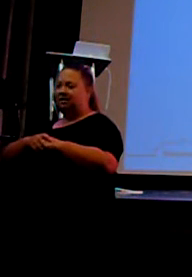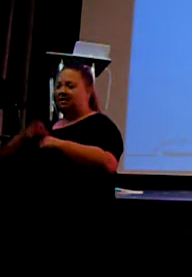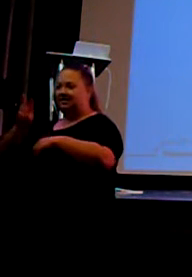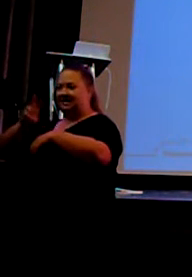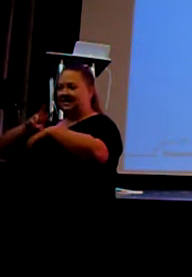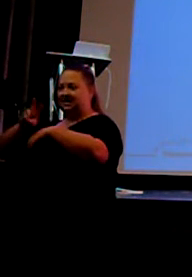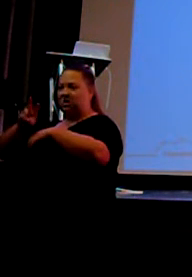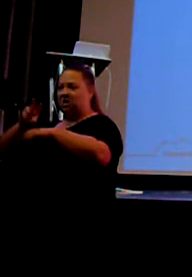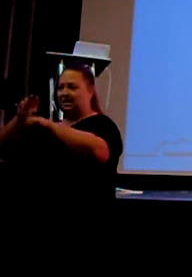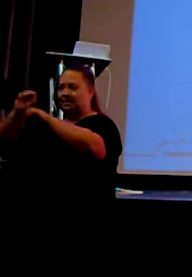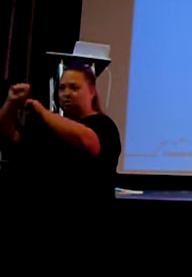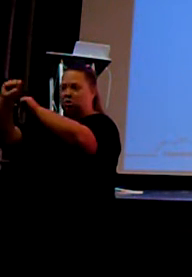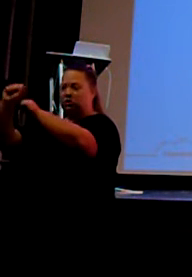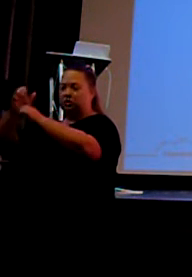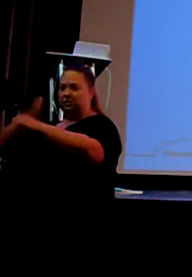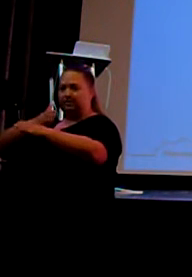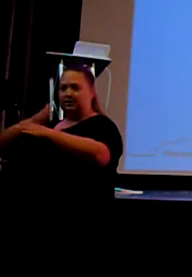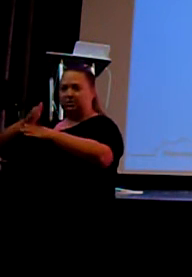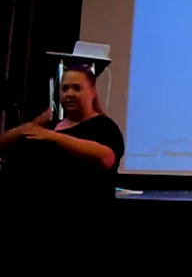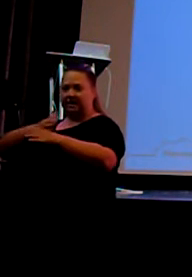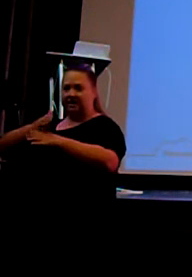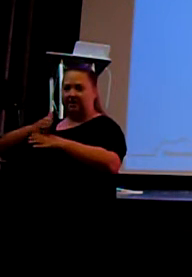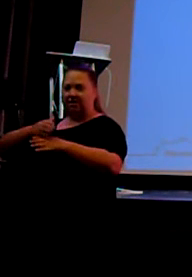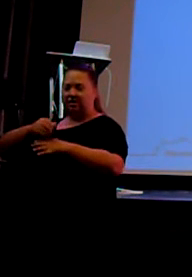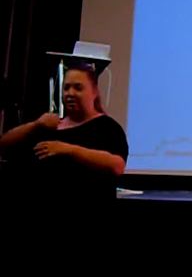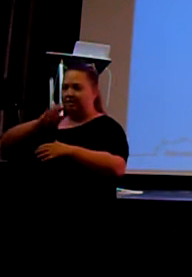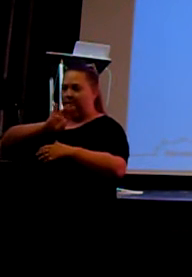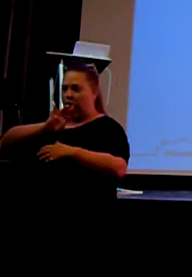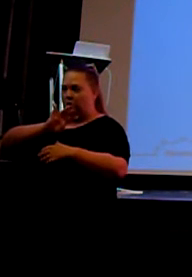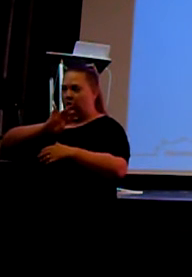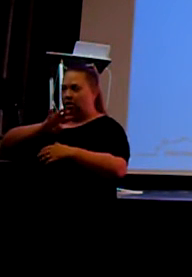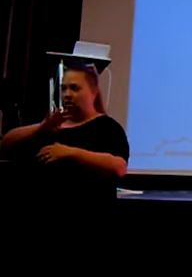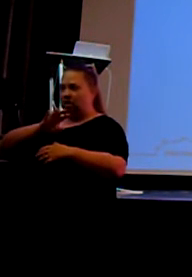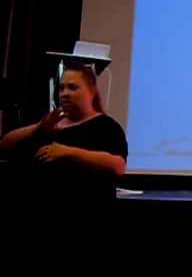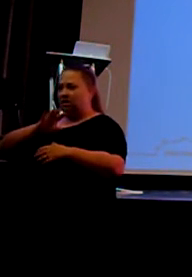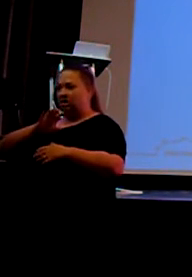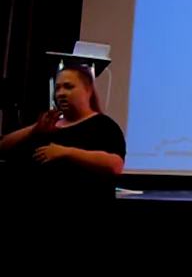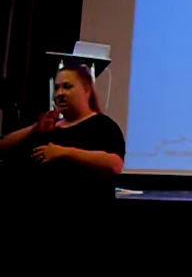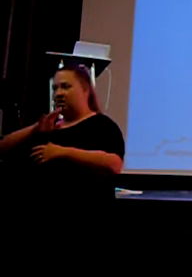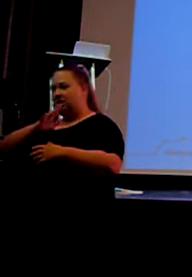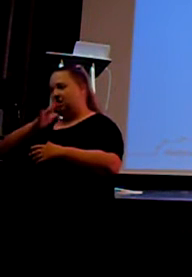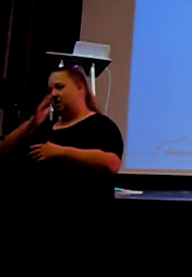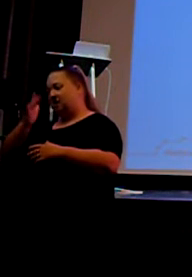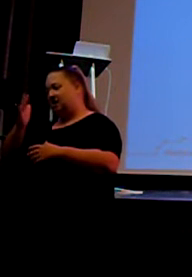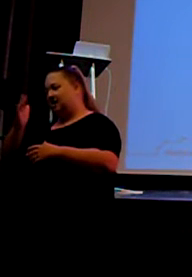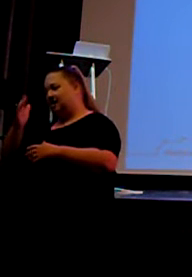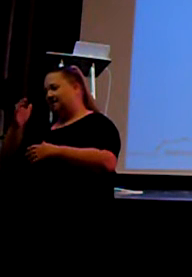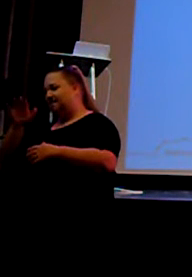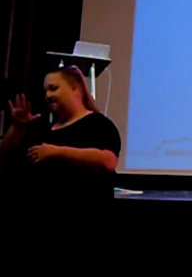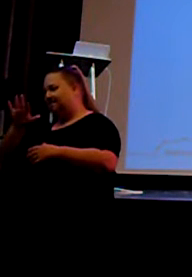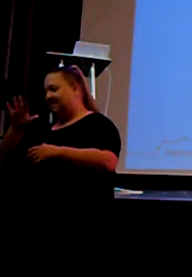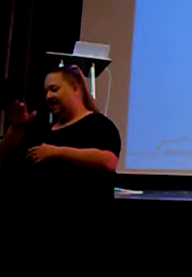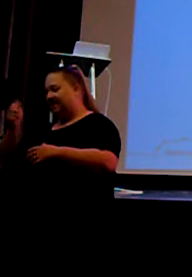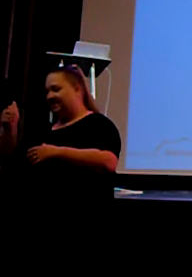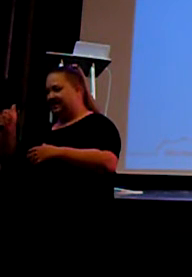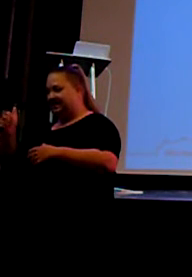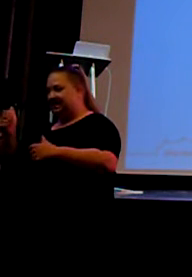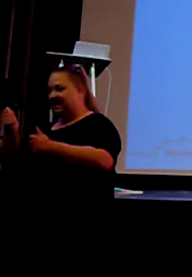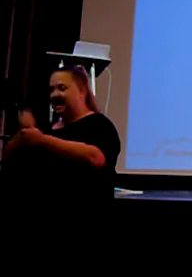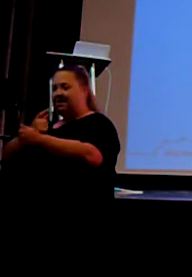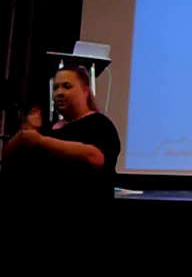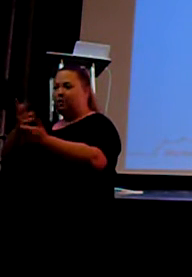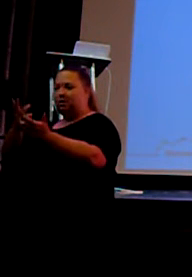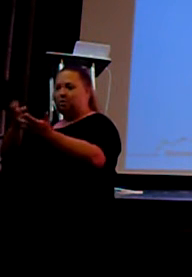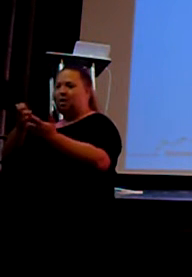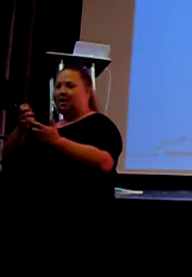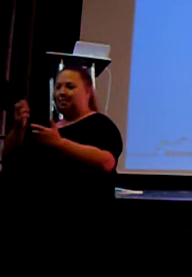between 3:45 and 5:10, everybody would want to come